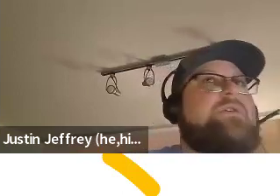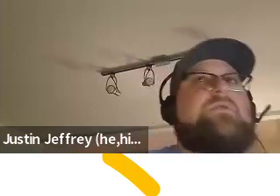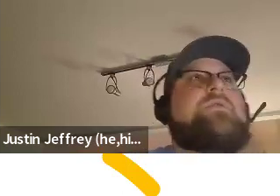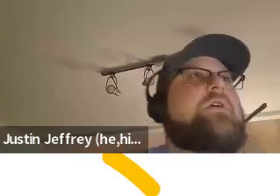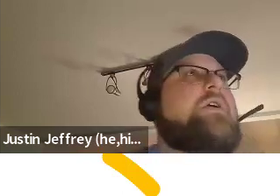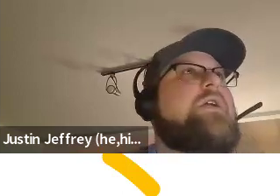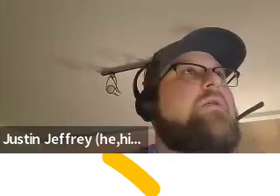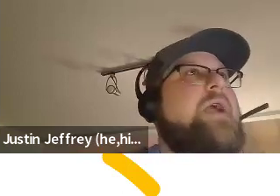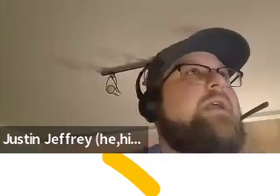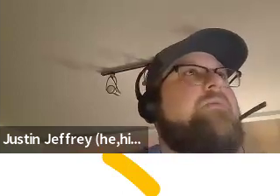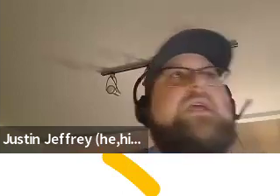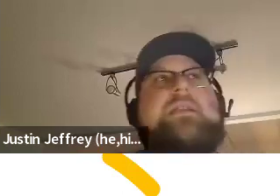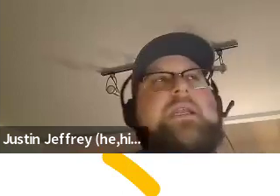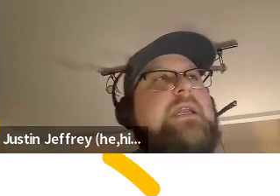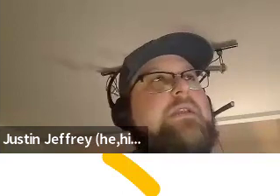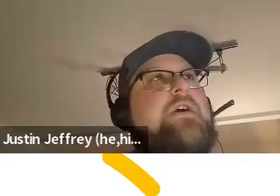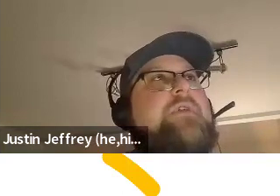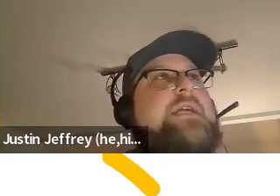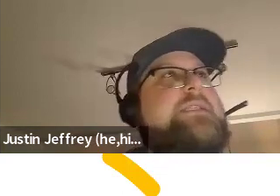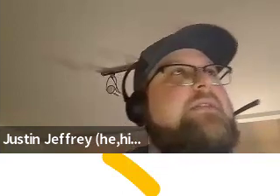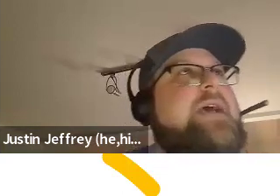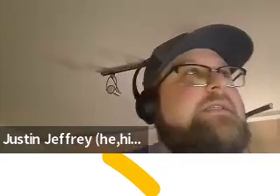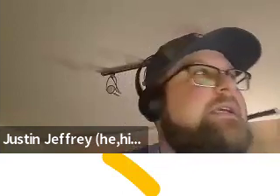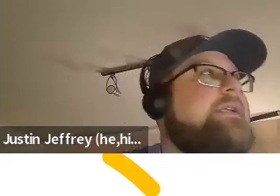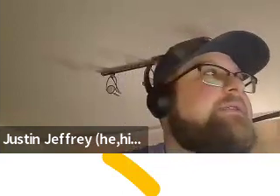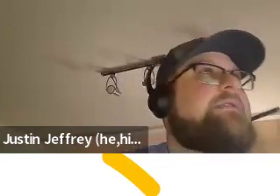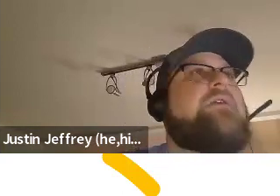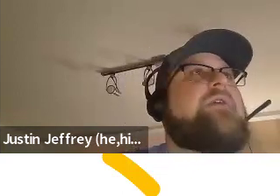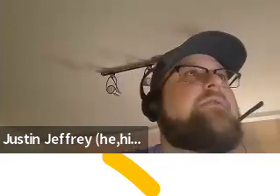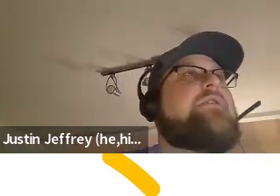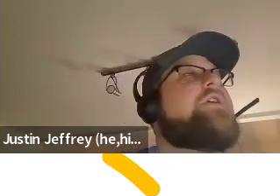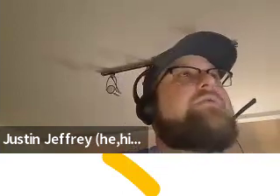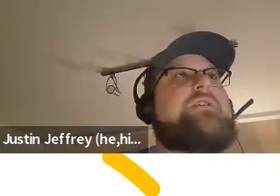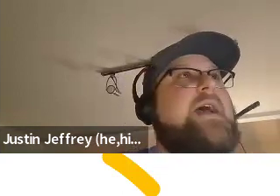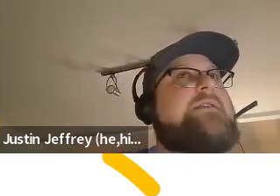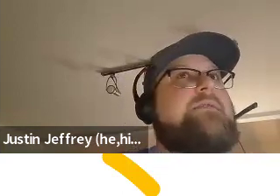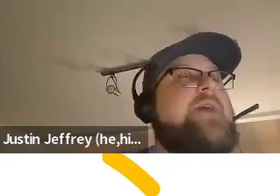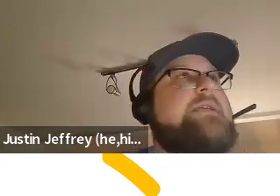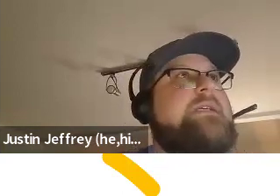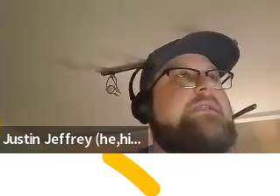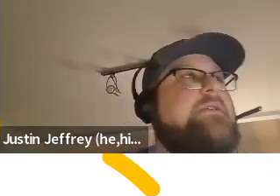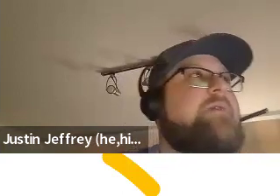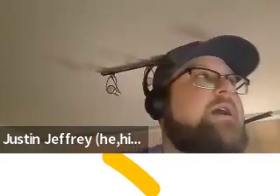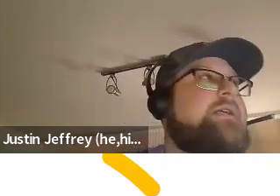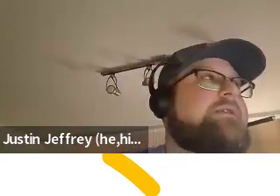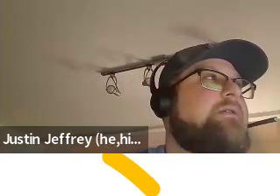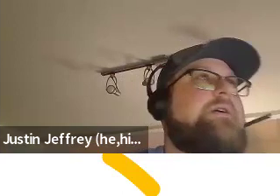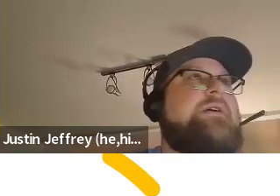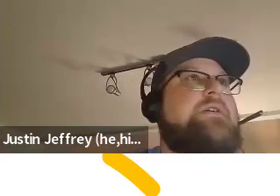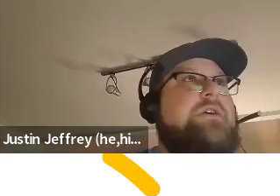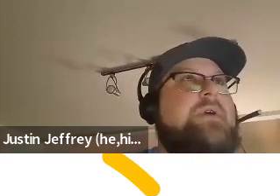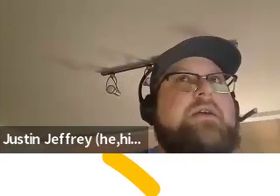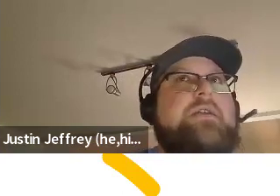getting the flu, waiting a week and then getting the COVID-19 vaccine, as they're not used to vaccines in their bodies.